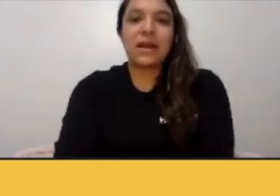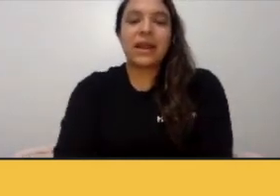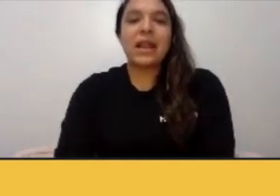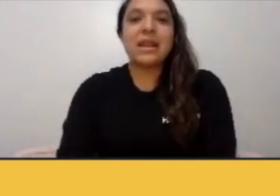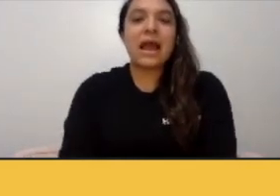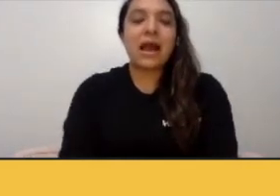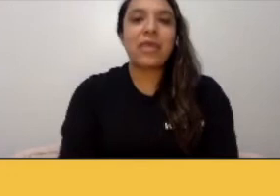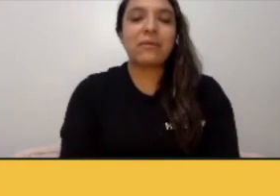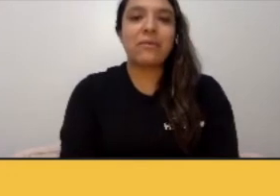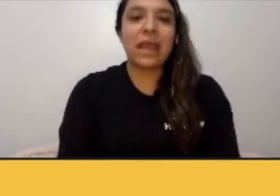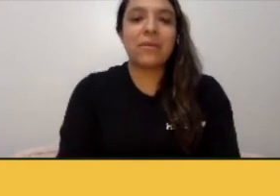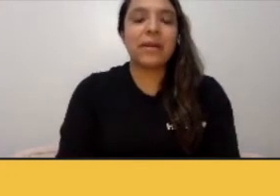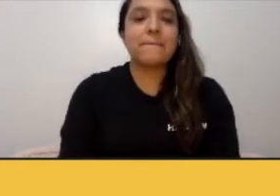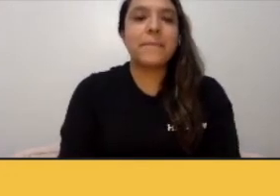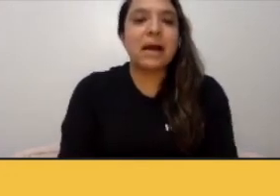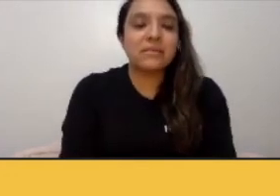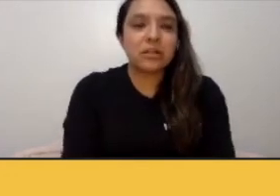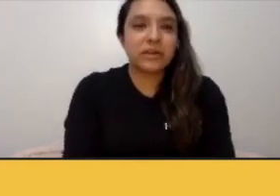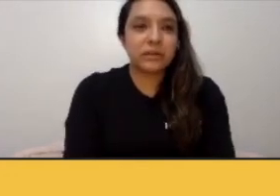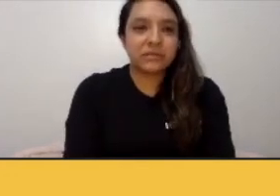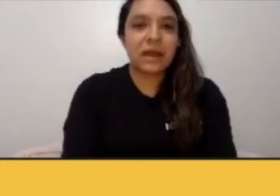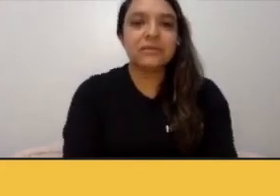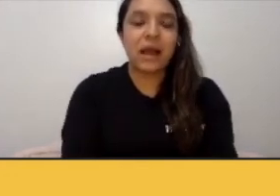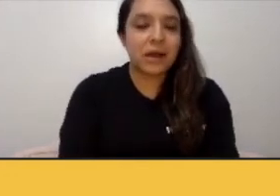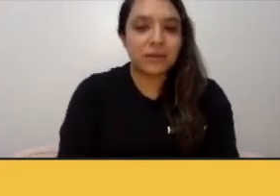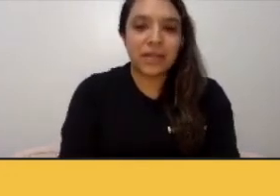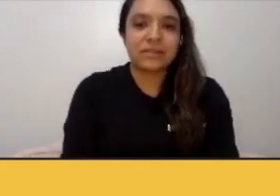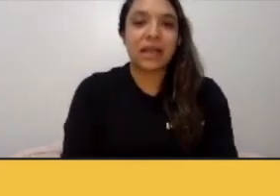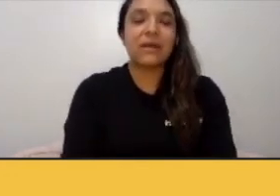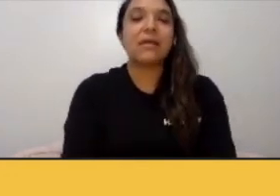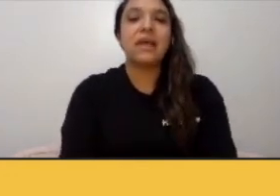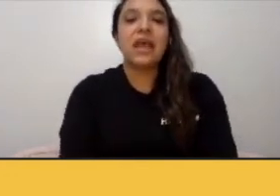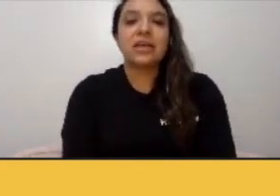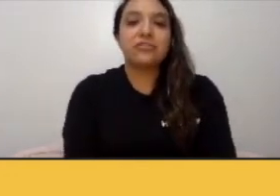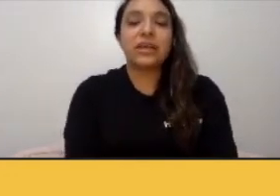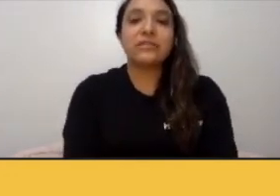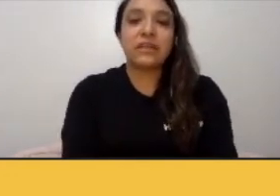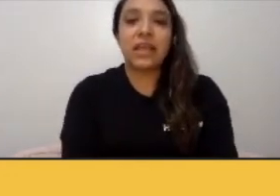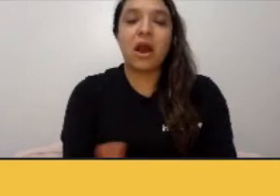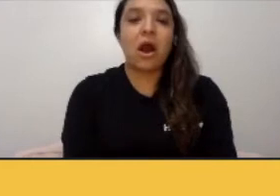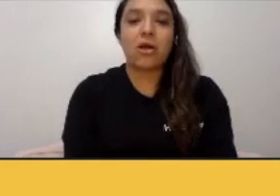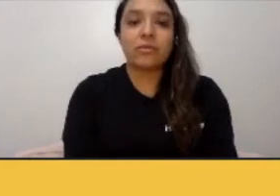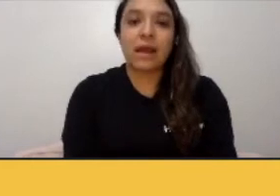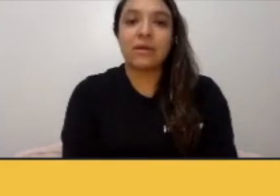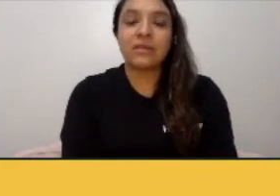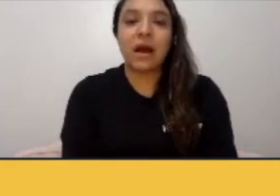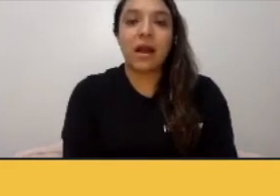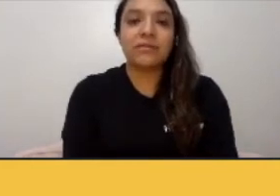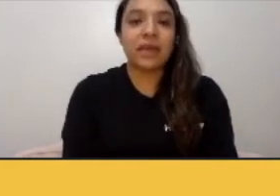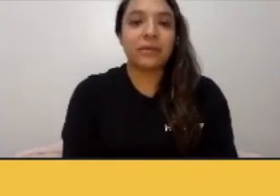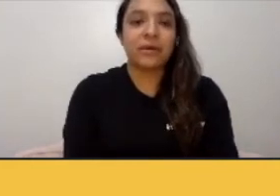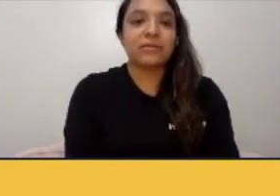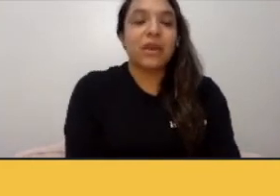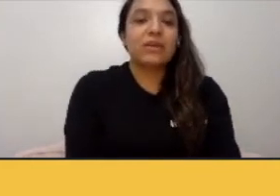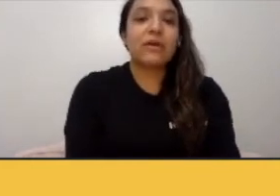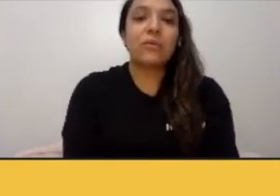All right, now that we were able to box all of our glue sounds, underline digraphs, as you can see, all the red ones are